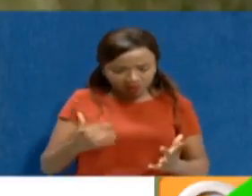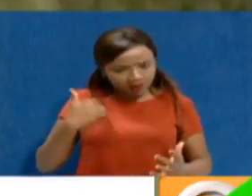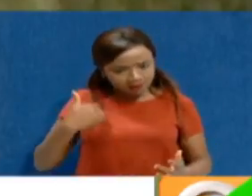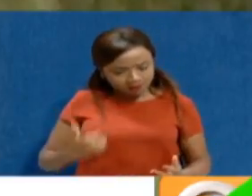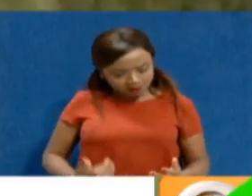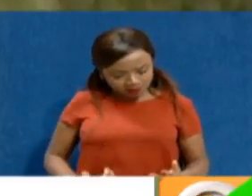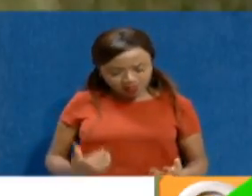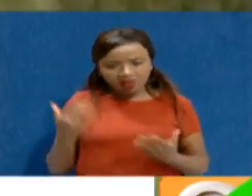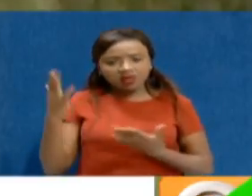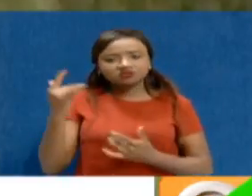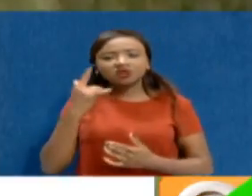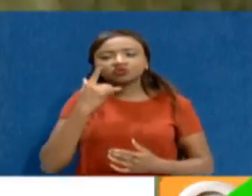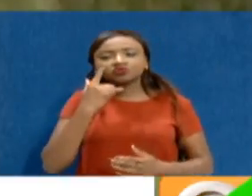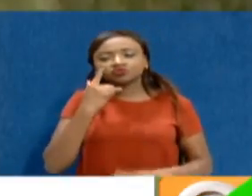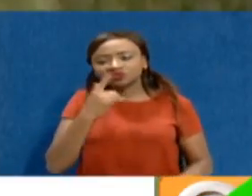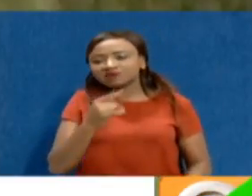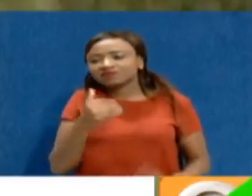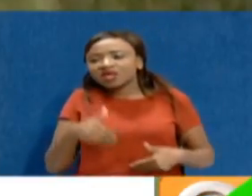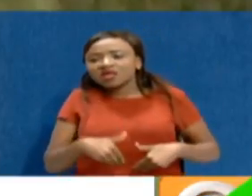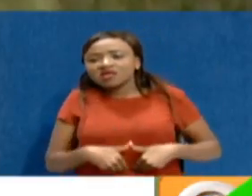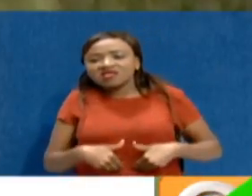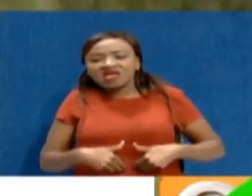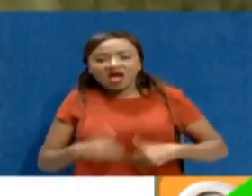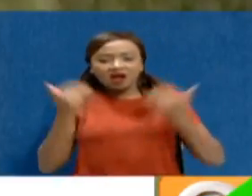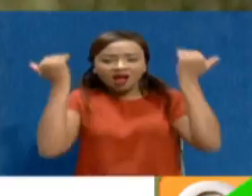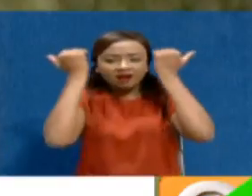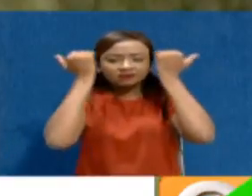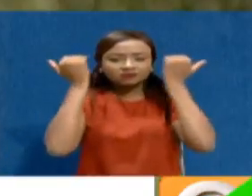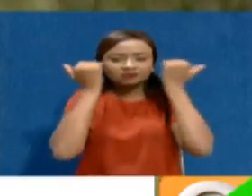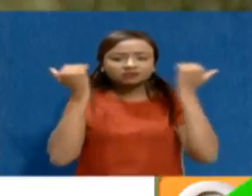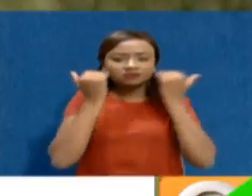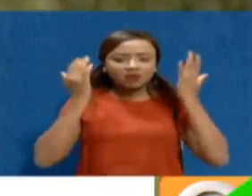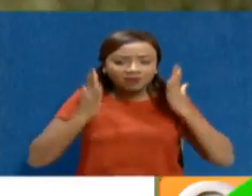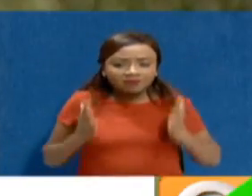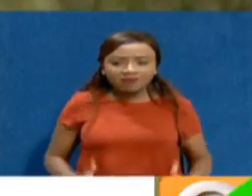to see younger judges, more